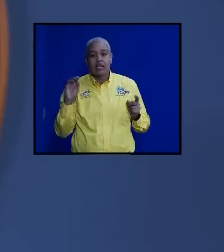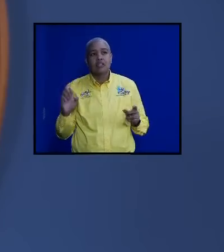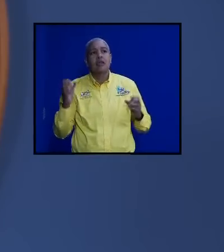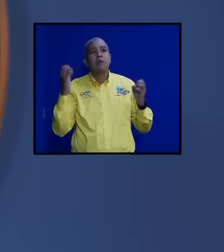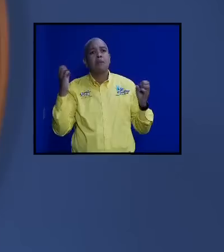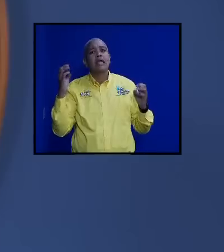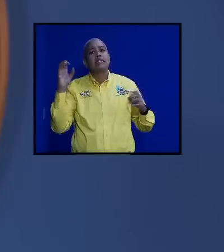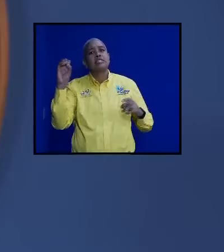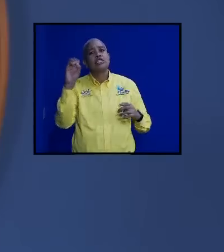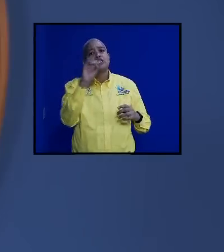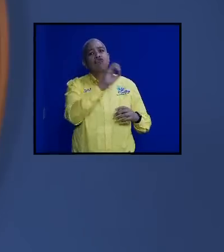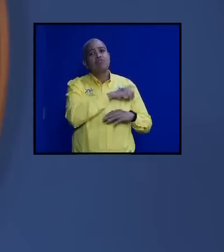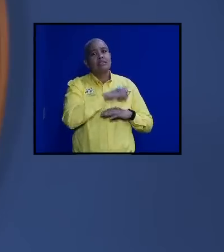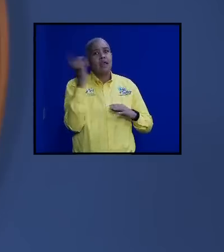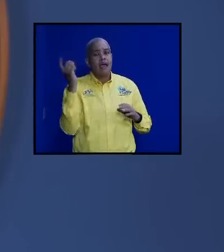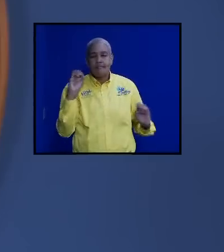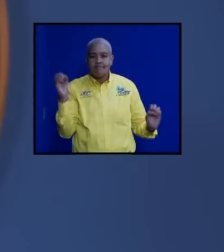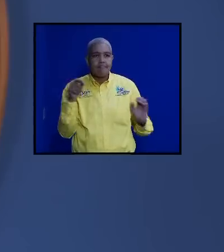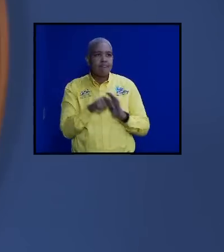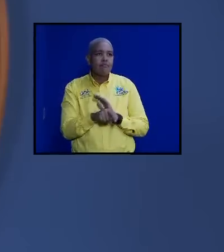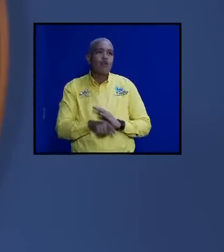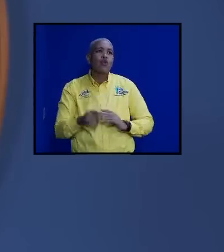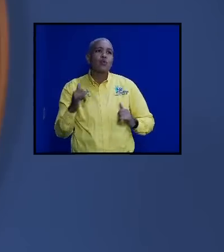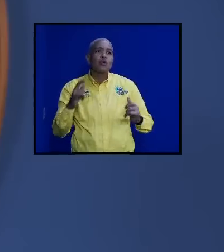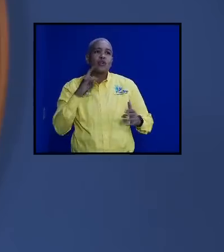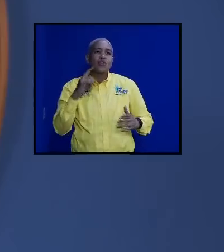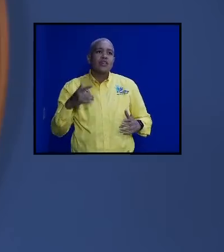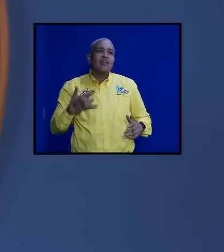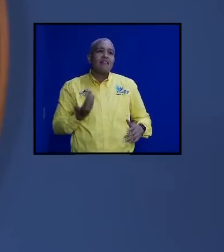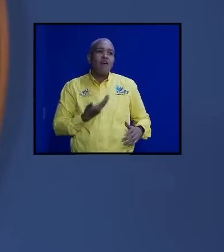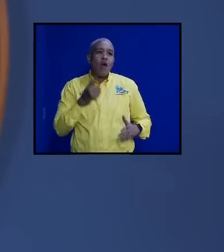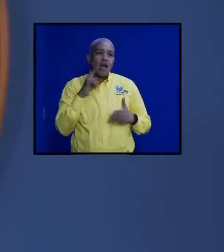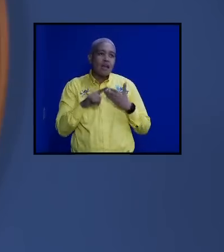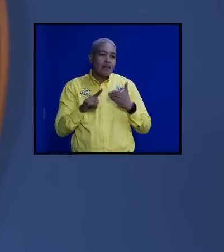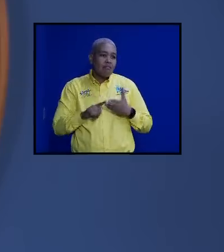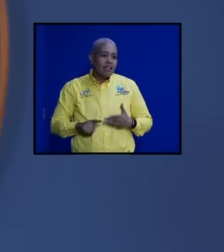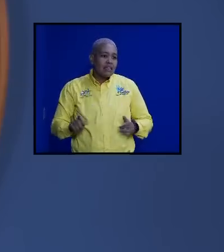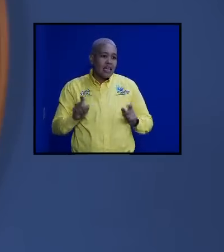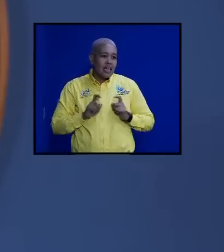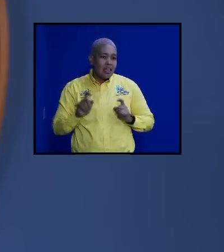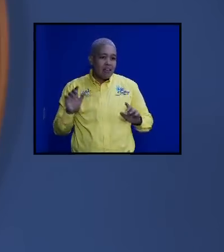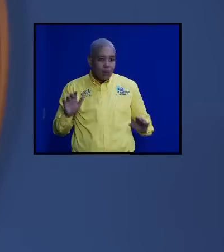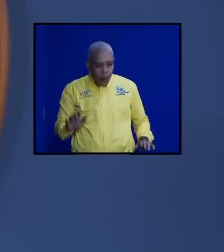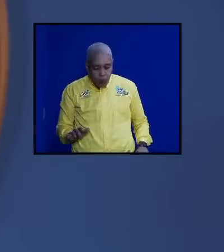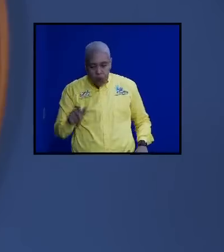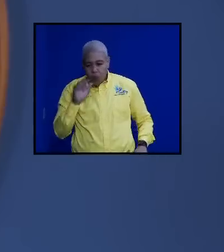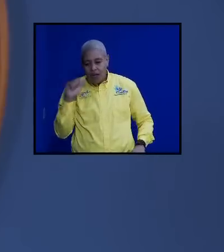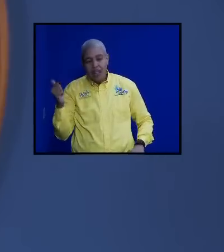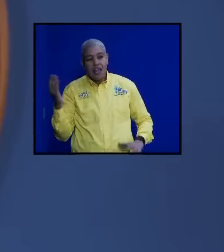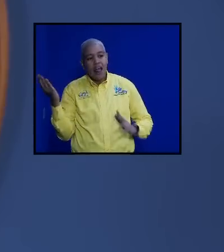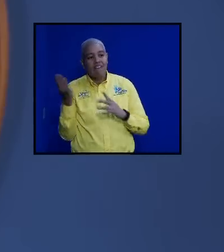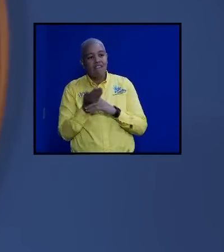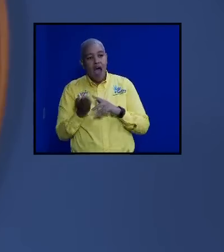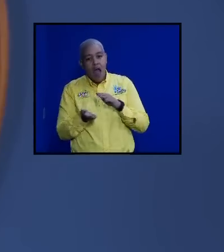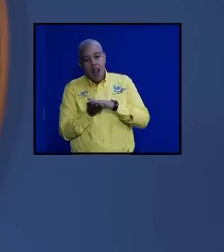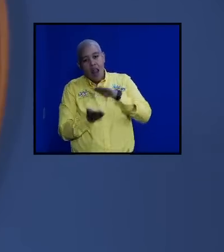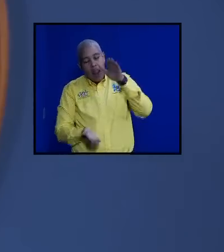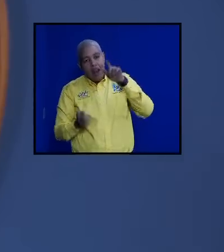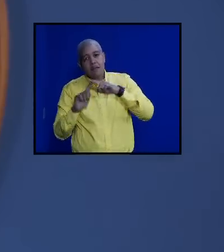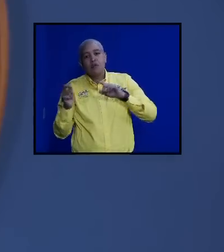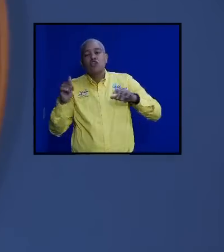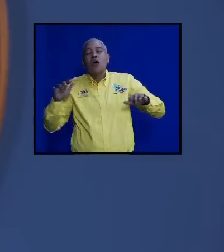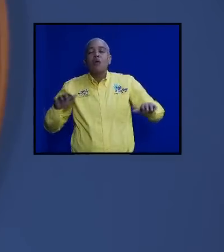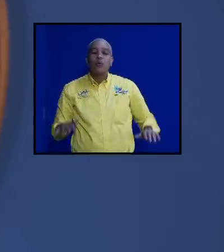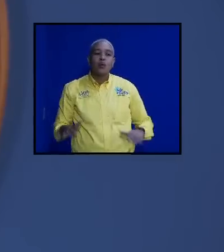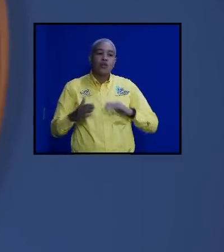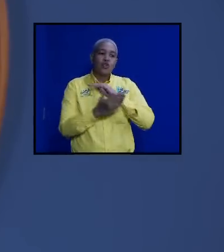0 days, which of course is a significant relief even to our investigators who are not getting another file, but just a relief to the country in general